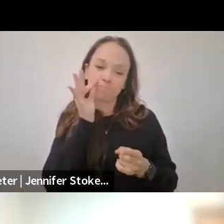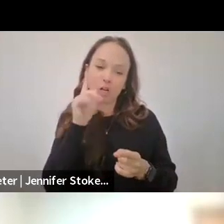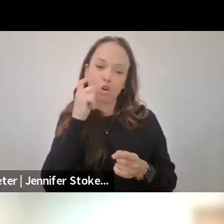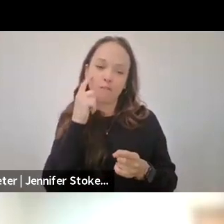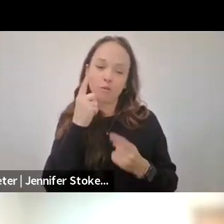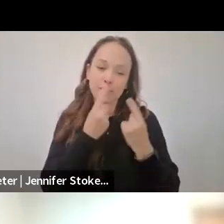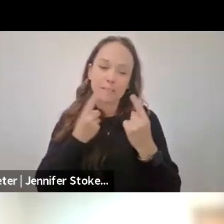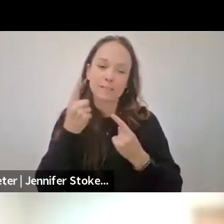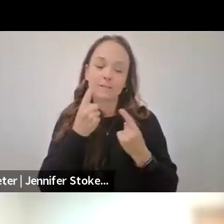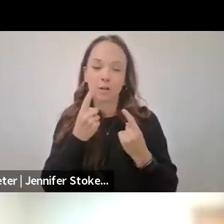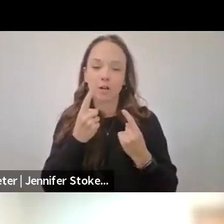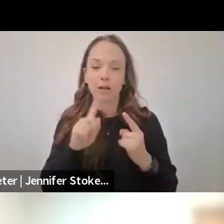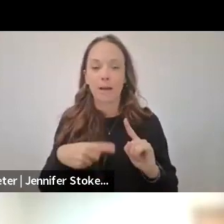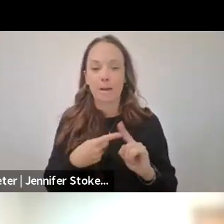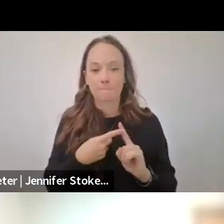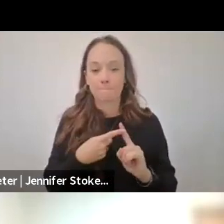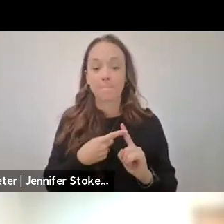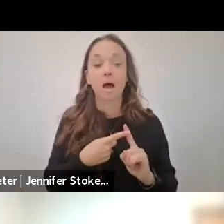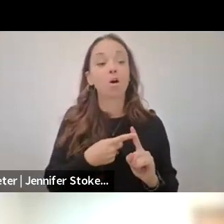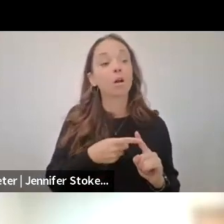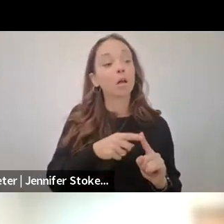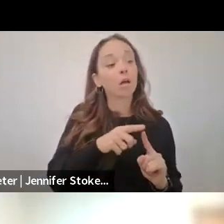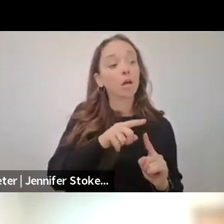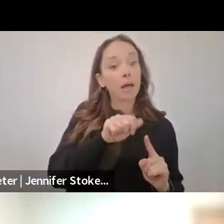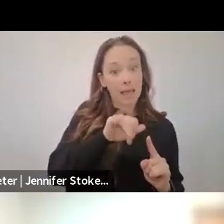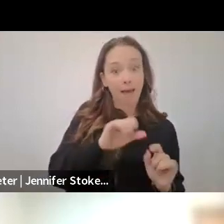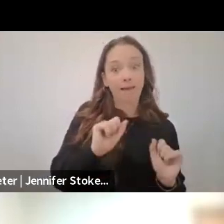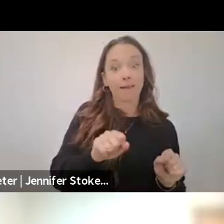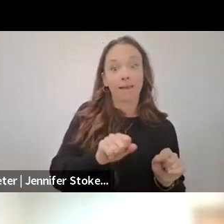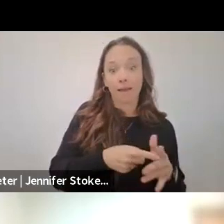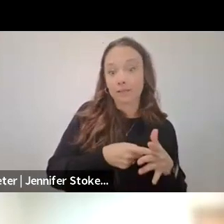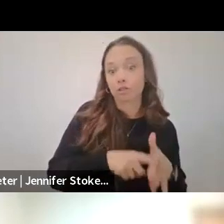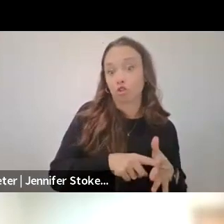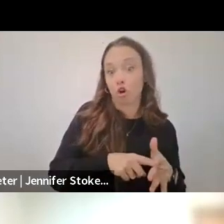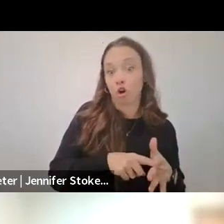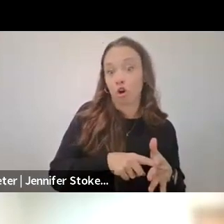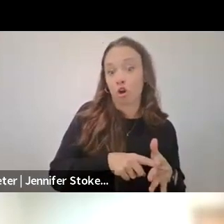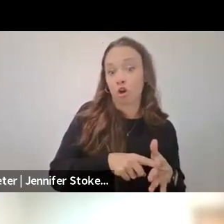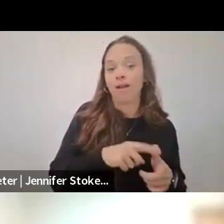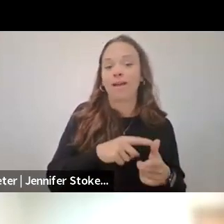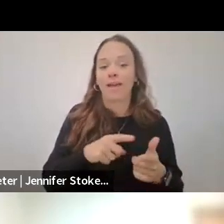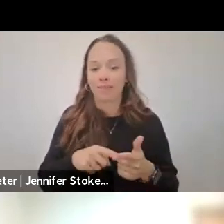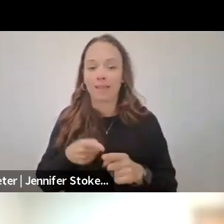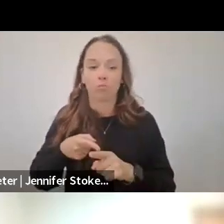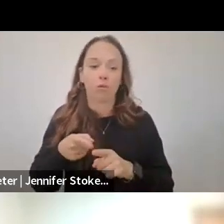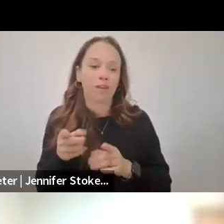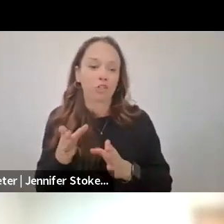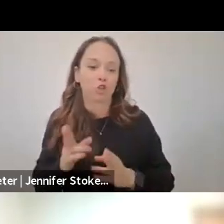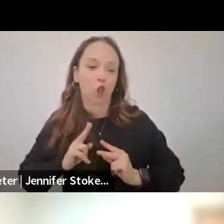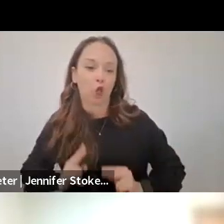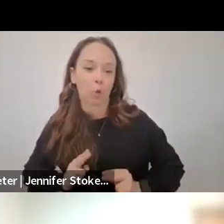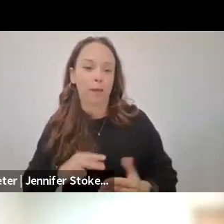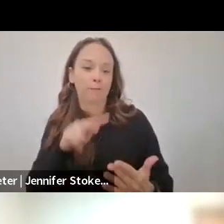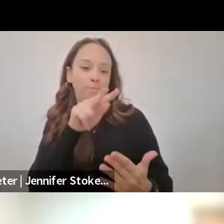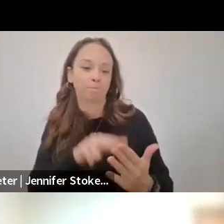having machine translation do the first step, but then having a professional translator review and correct any errors that may